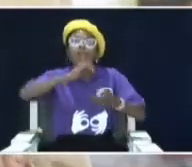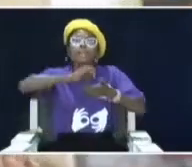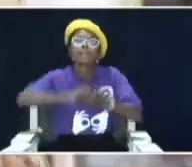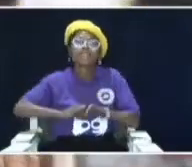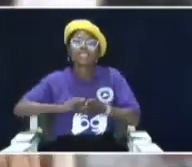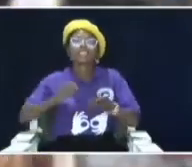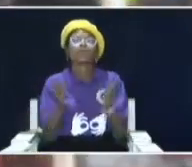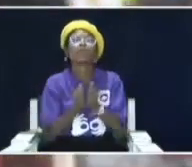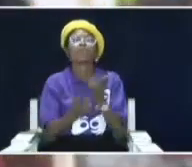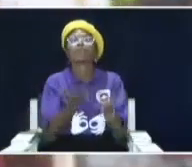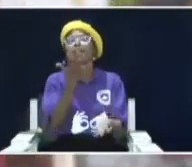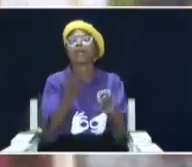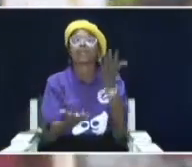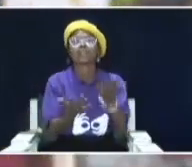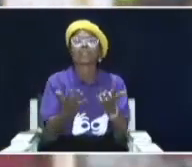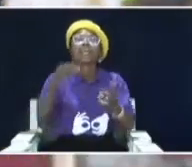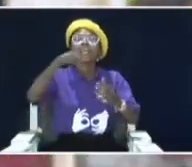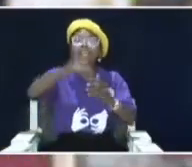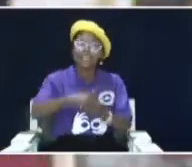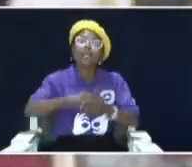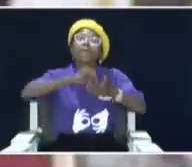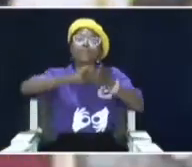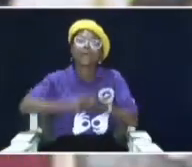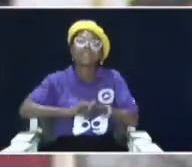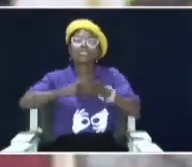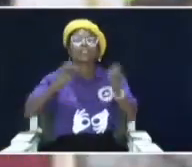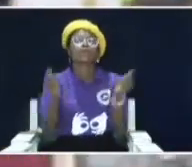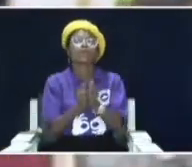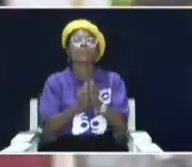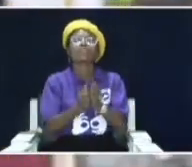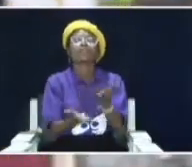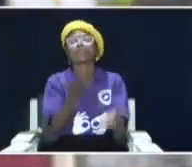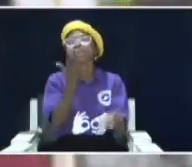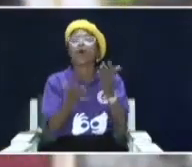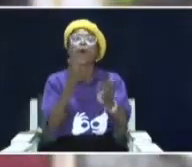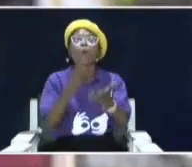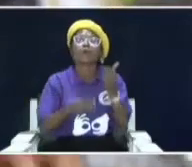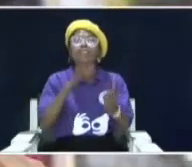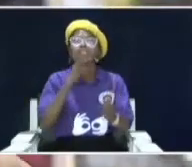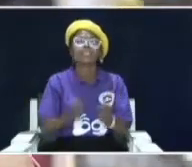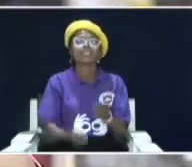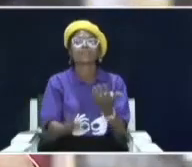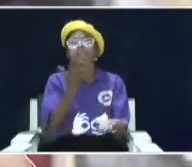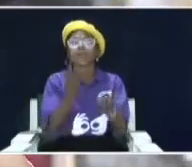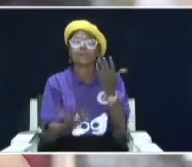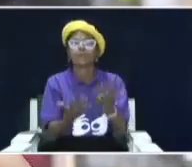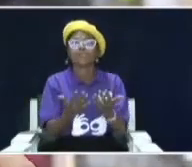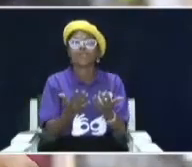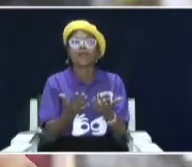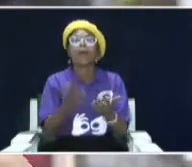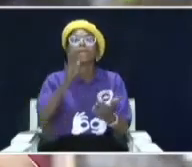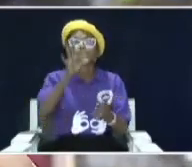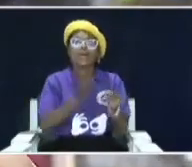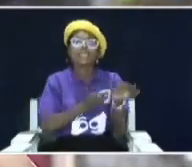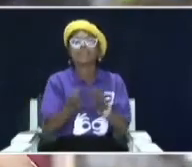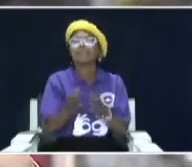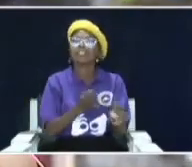fire. In partnership with fire. What is fire? By definition,